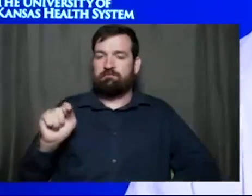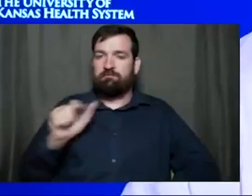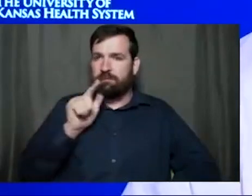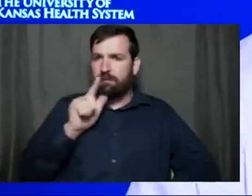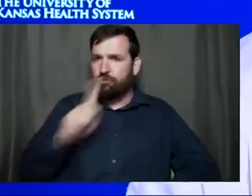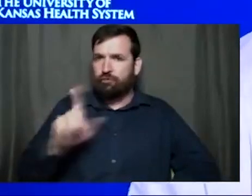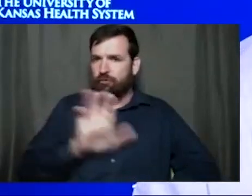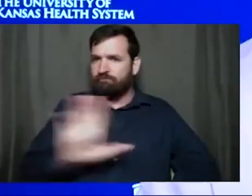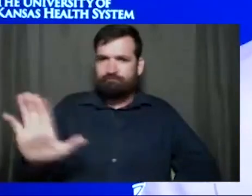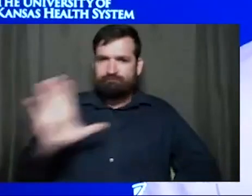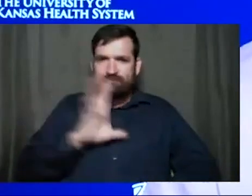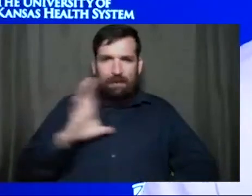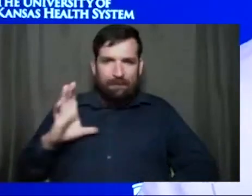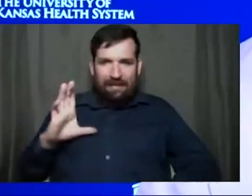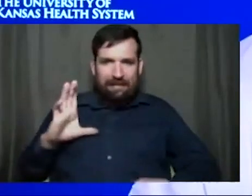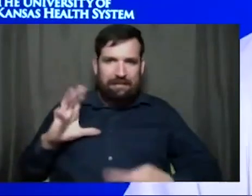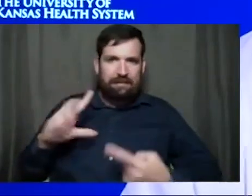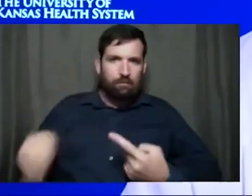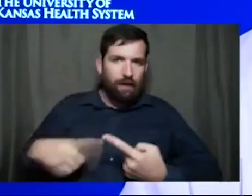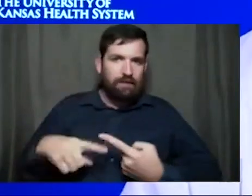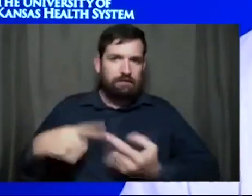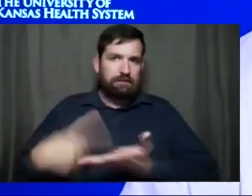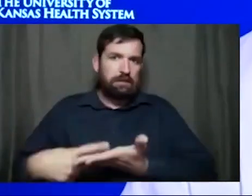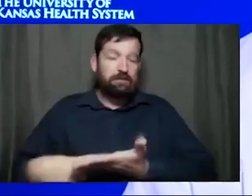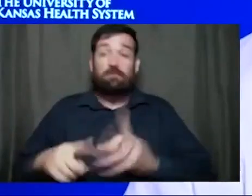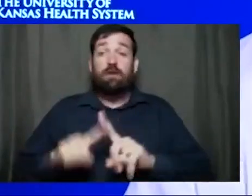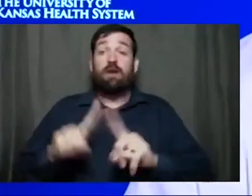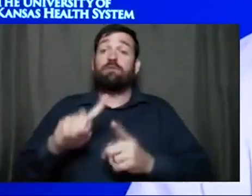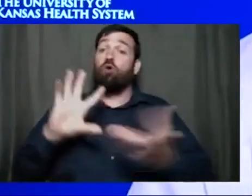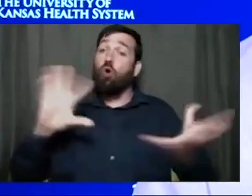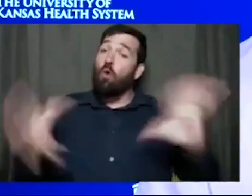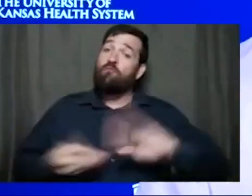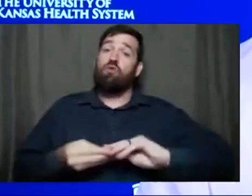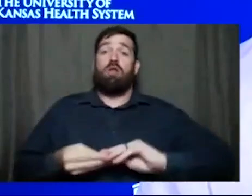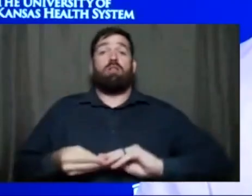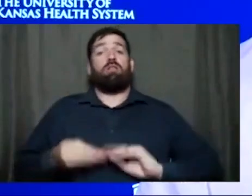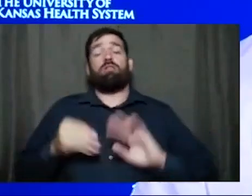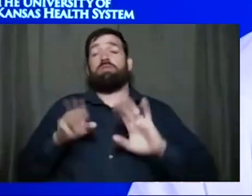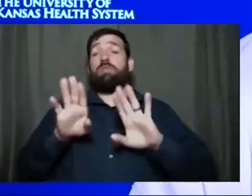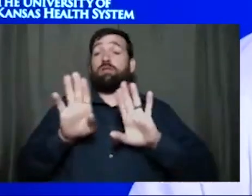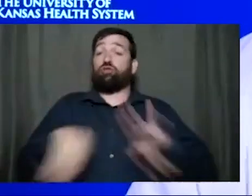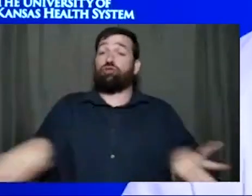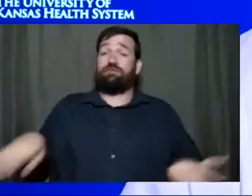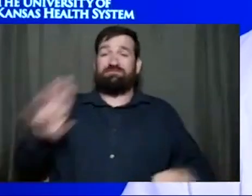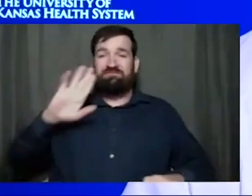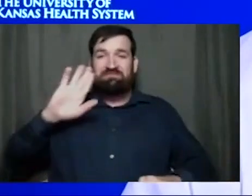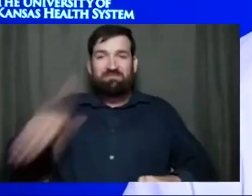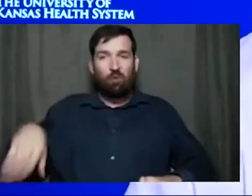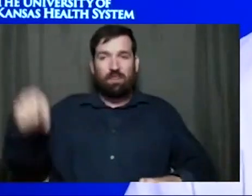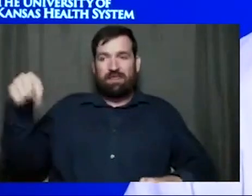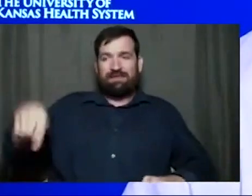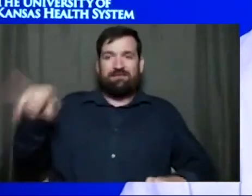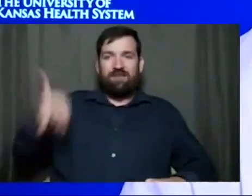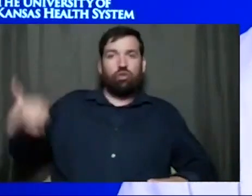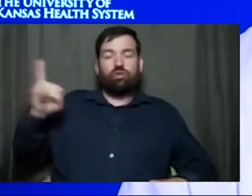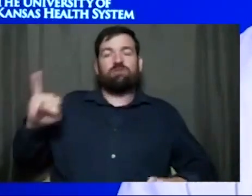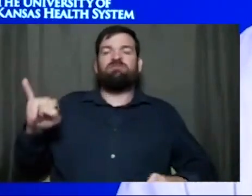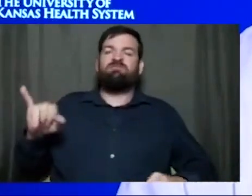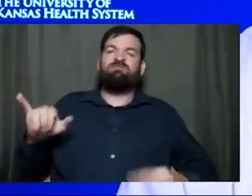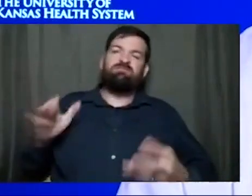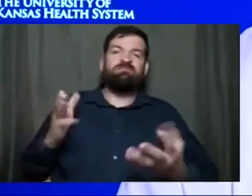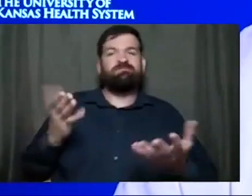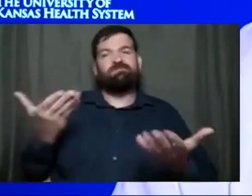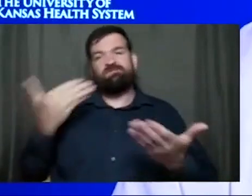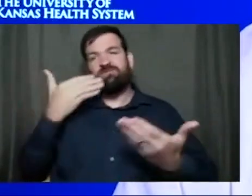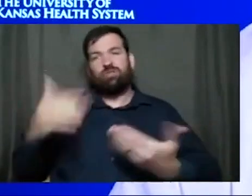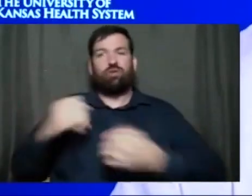discussing and when. But overall, with the children, luckily we know that with this infection, they are fairly well protected from that severe disease and death.